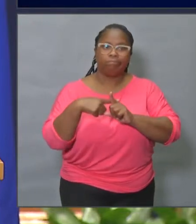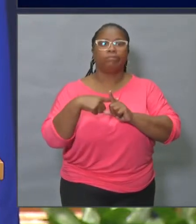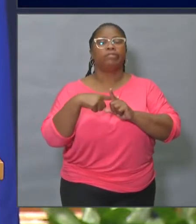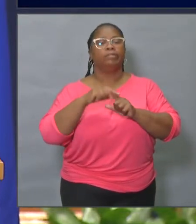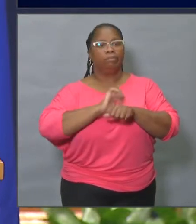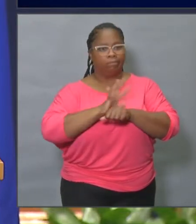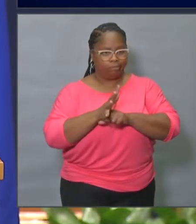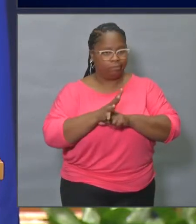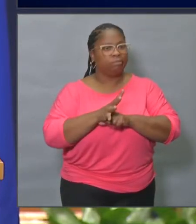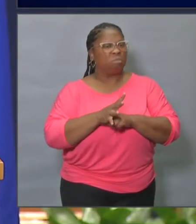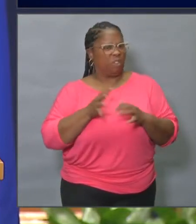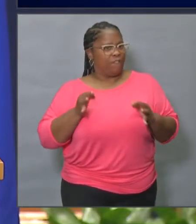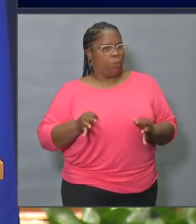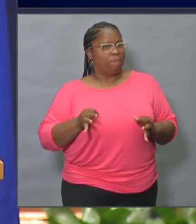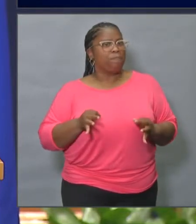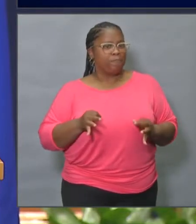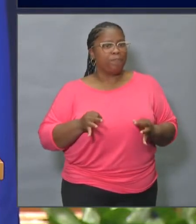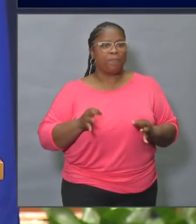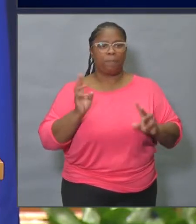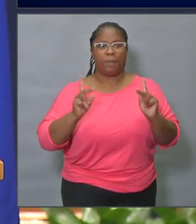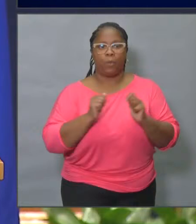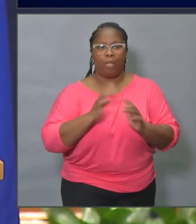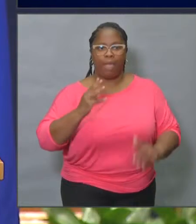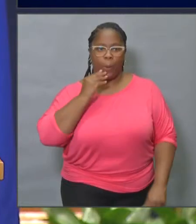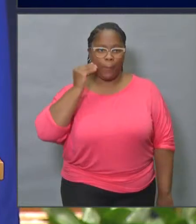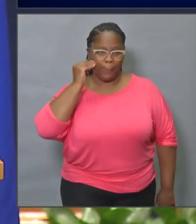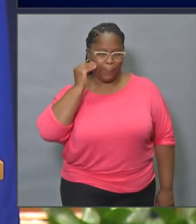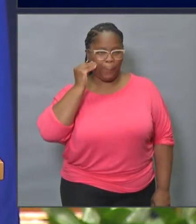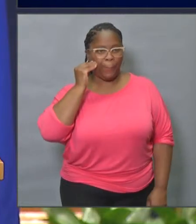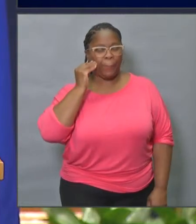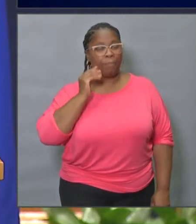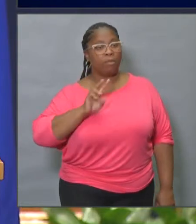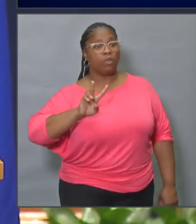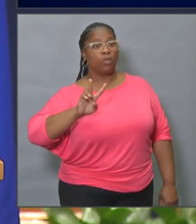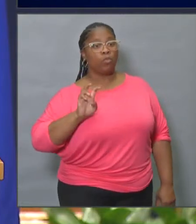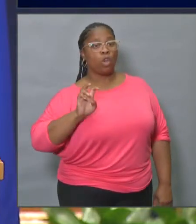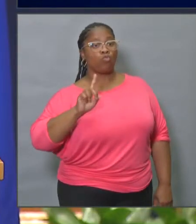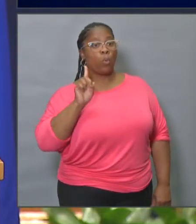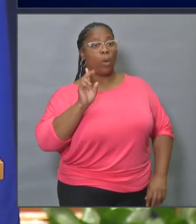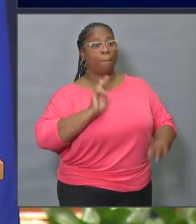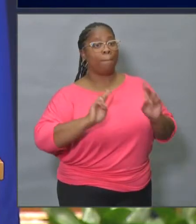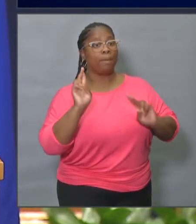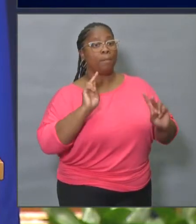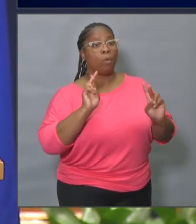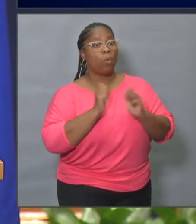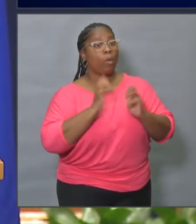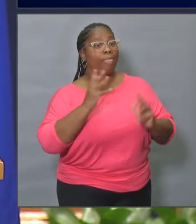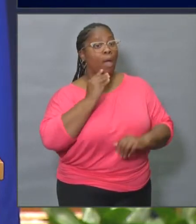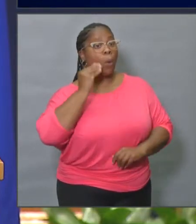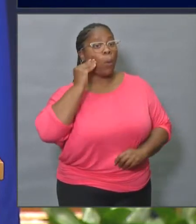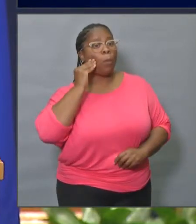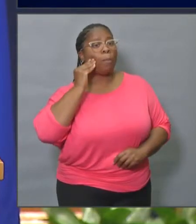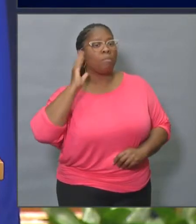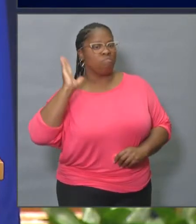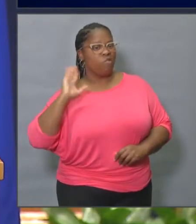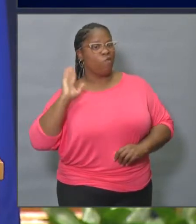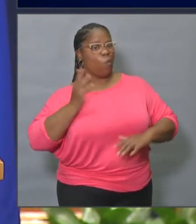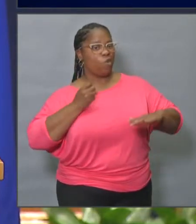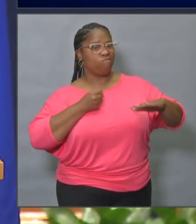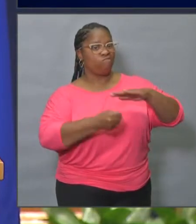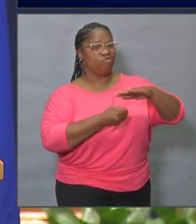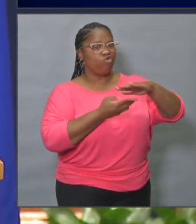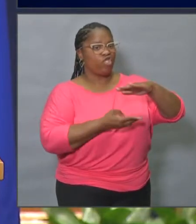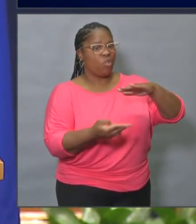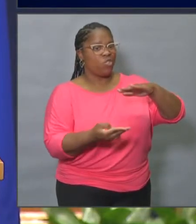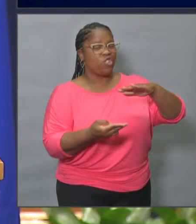people experiencing homelessness. 201 people who were experiencing homelessness were sheltered, and they have been